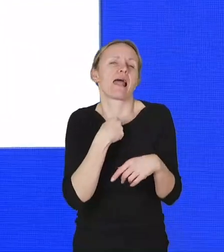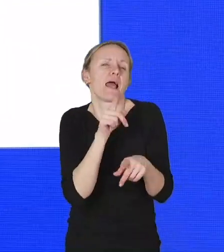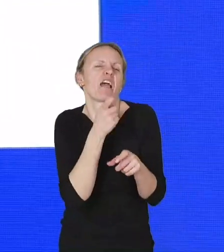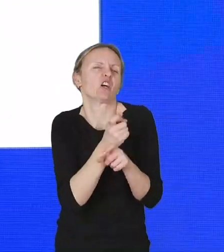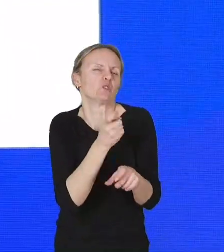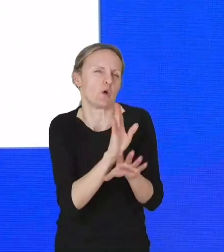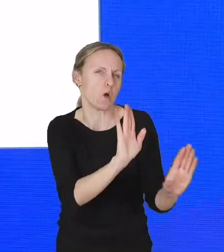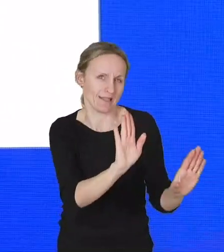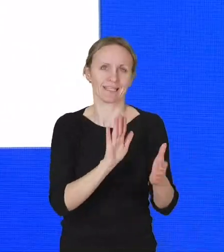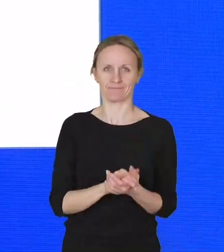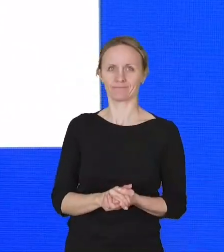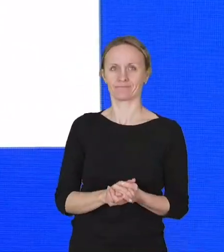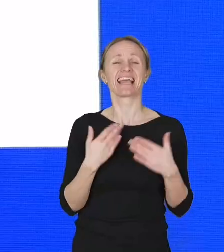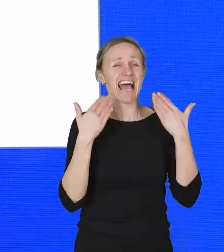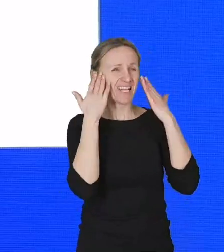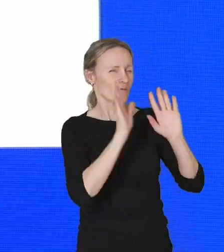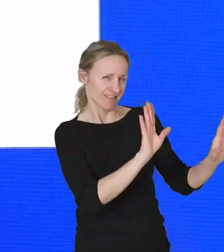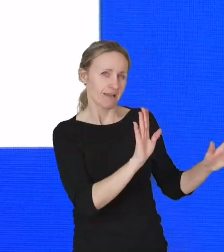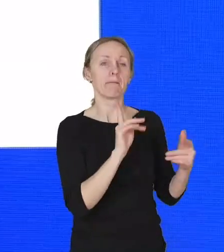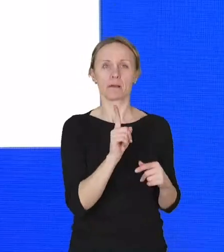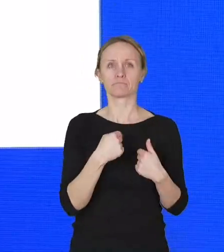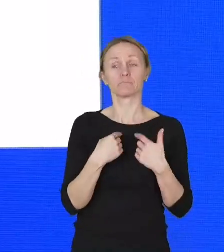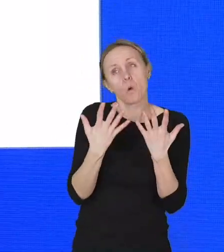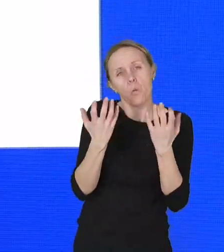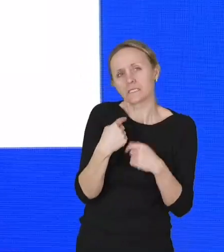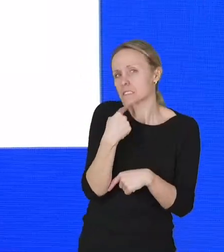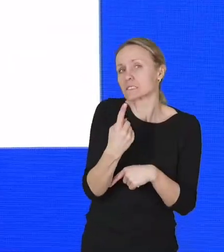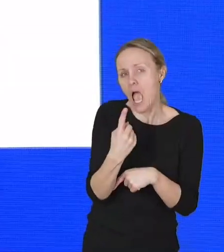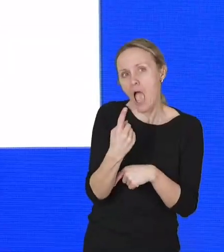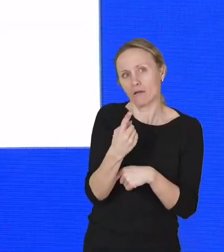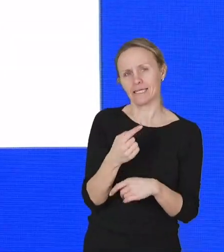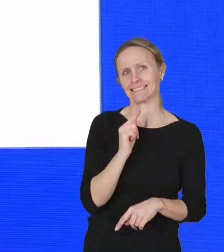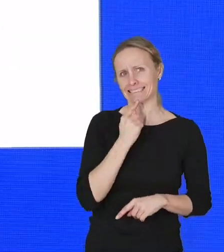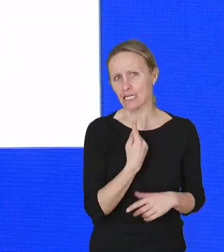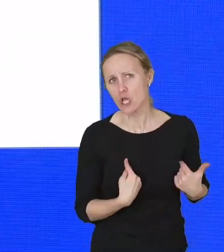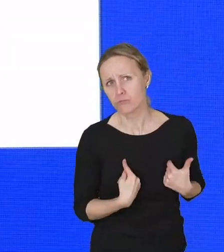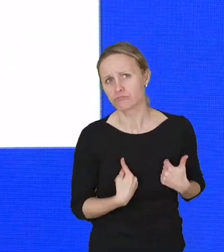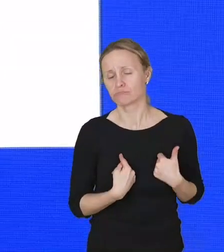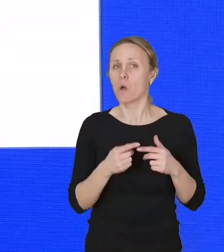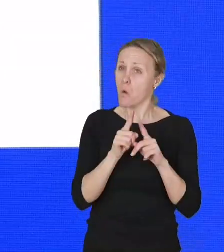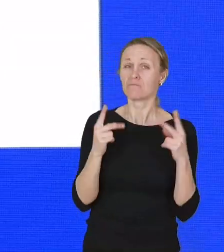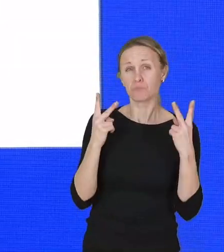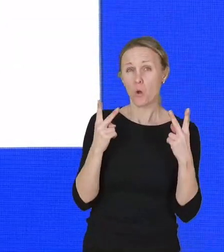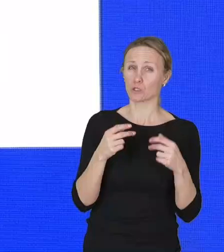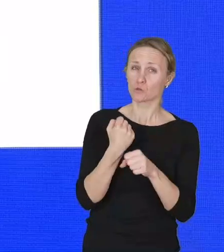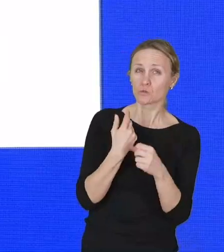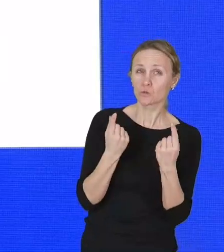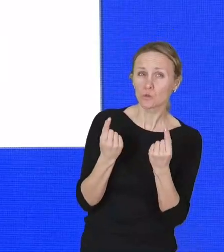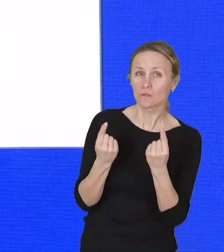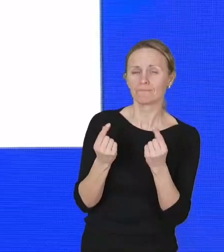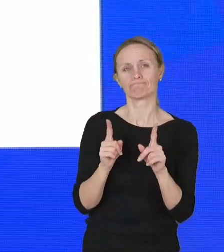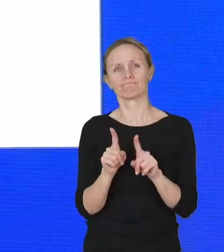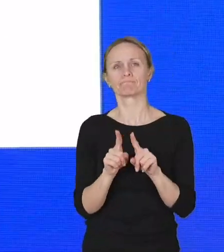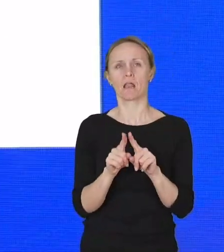What we need to do is we need to simplify much more. It needs to become much more straightforward. We need to be more